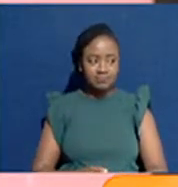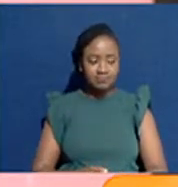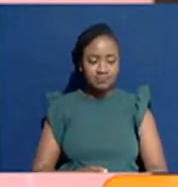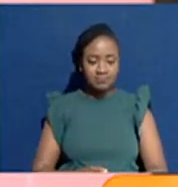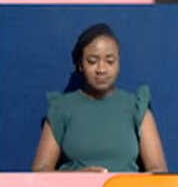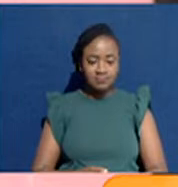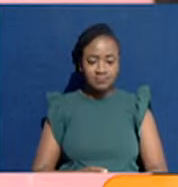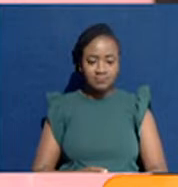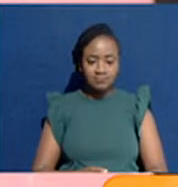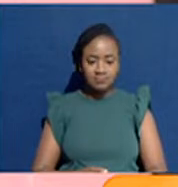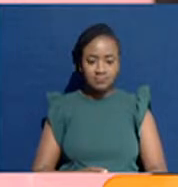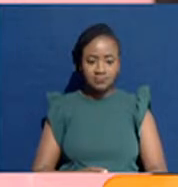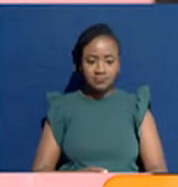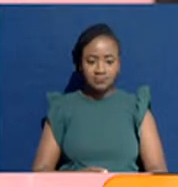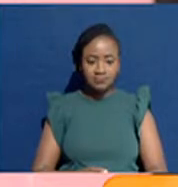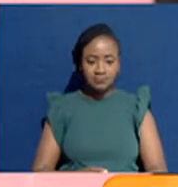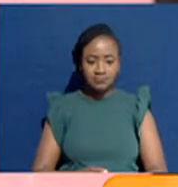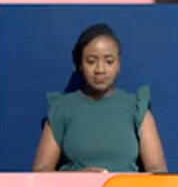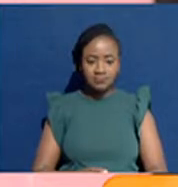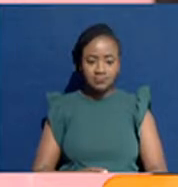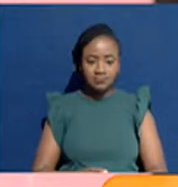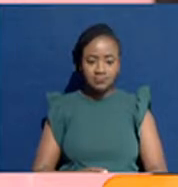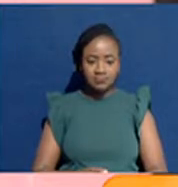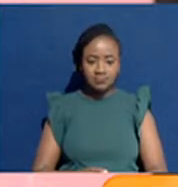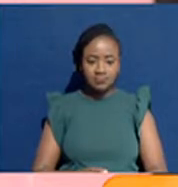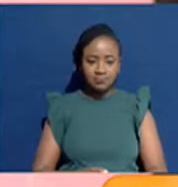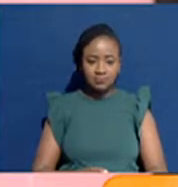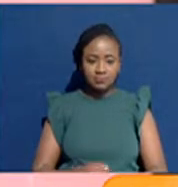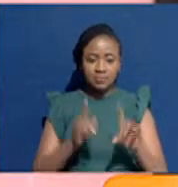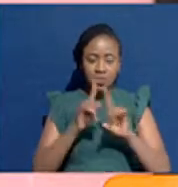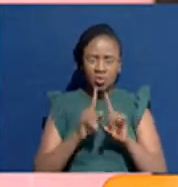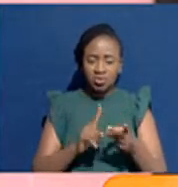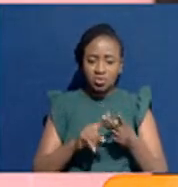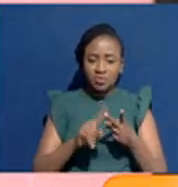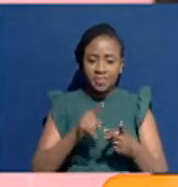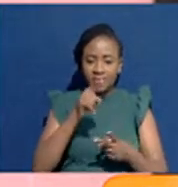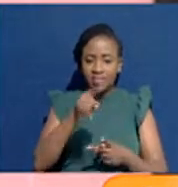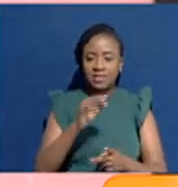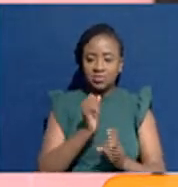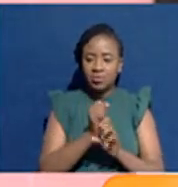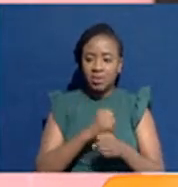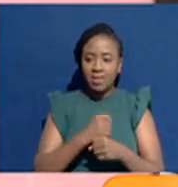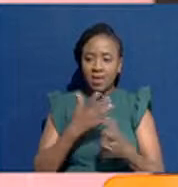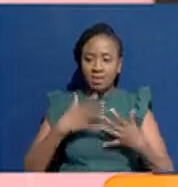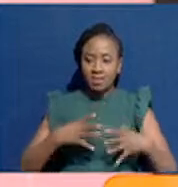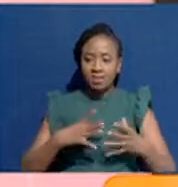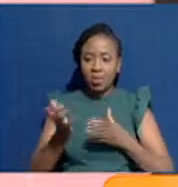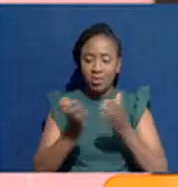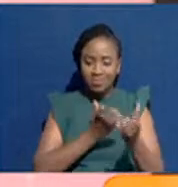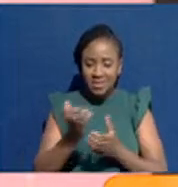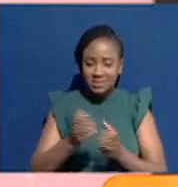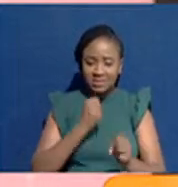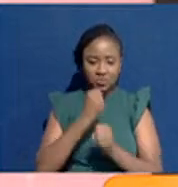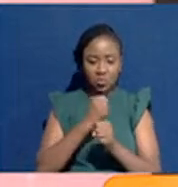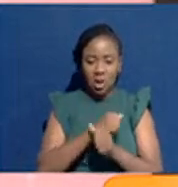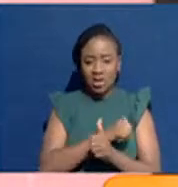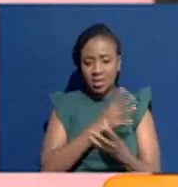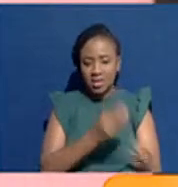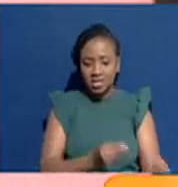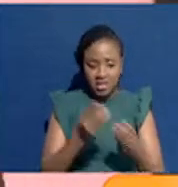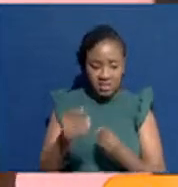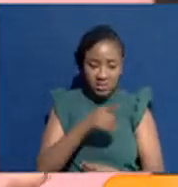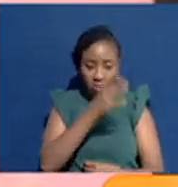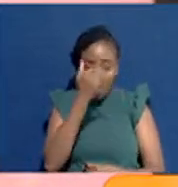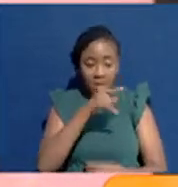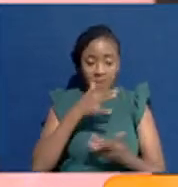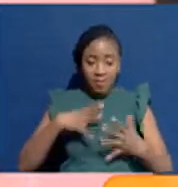Sam, will definitely make trading much easier for the traders who are in Jua Kali sector. Does